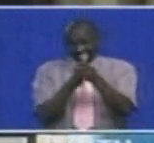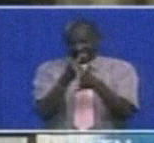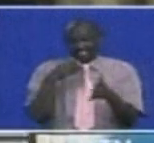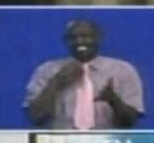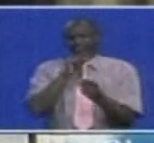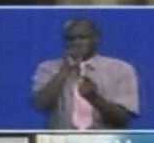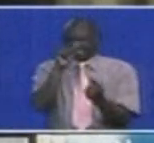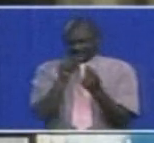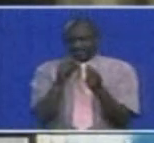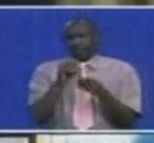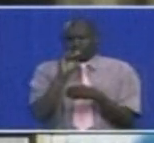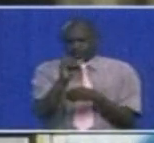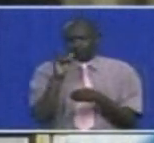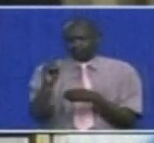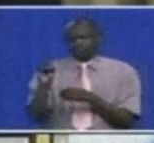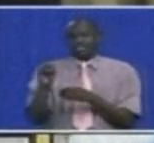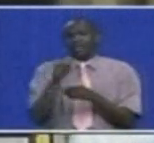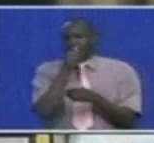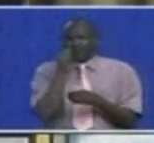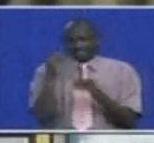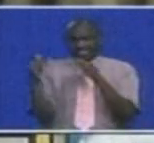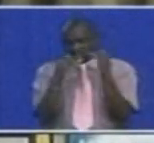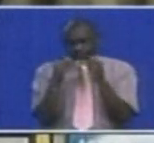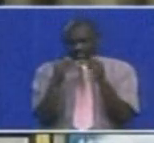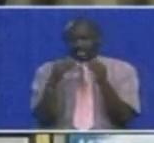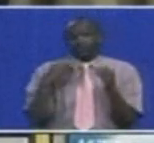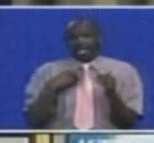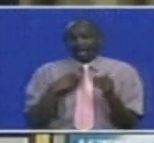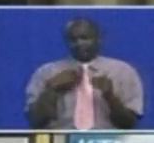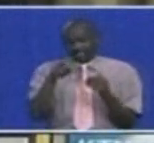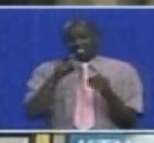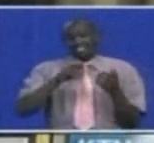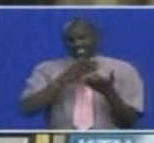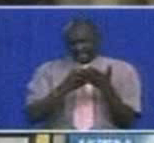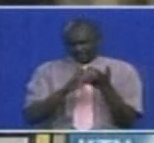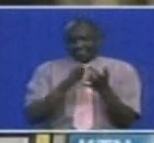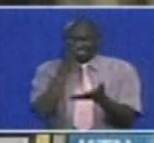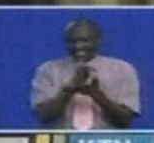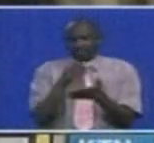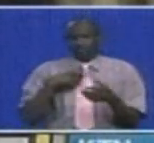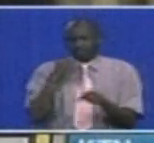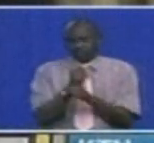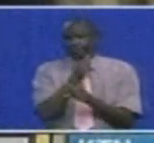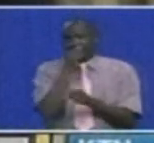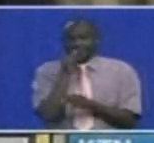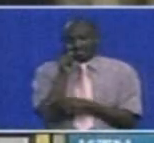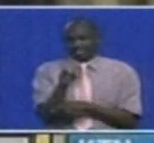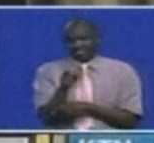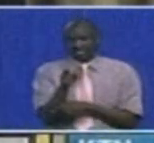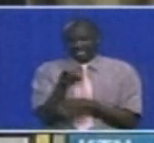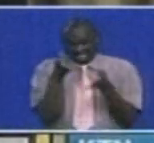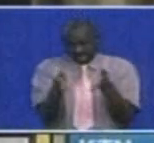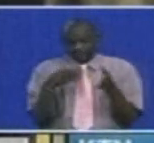specifically put private equity so that it's very clear the scheme trustees that they can also go into private equity. Currently, we just say